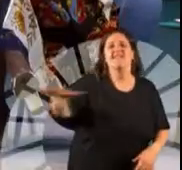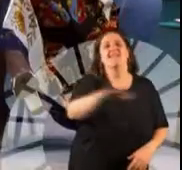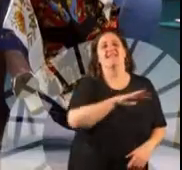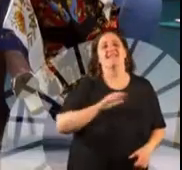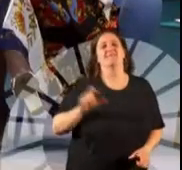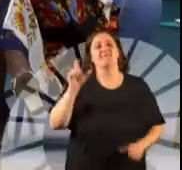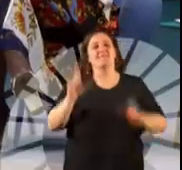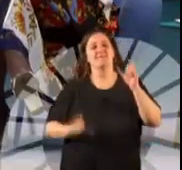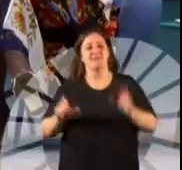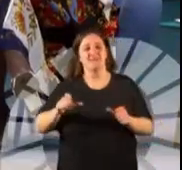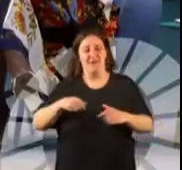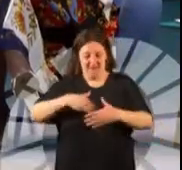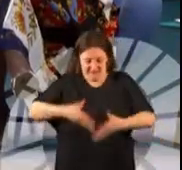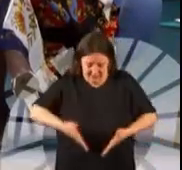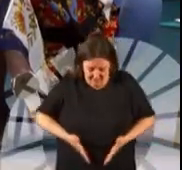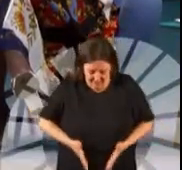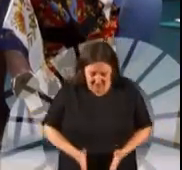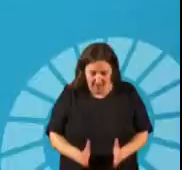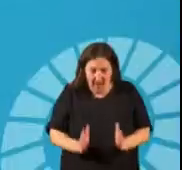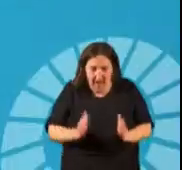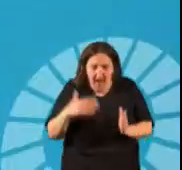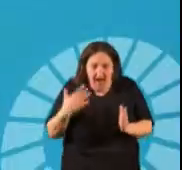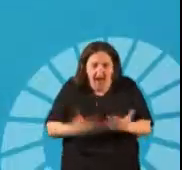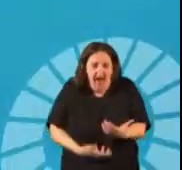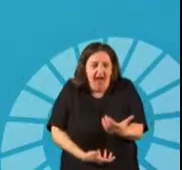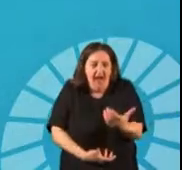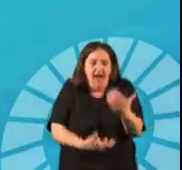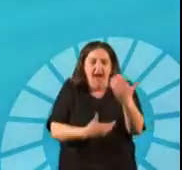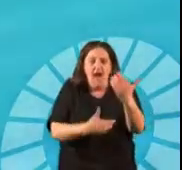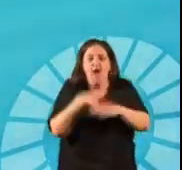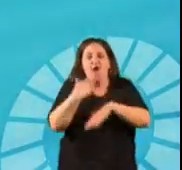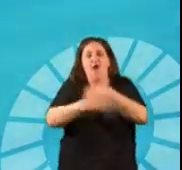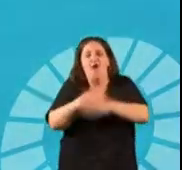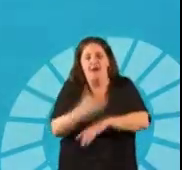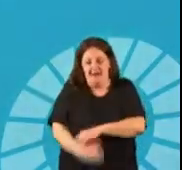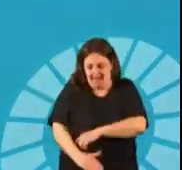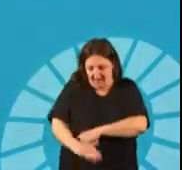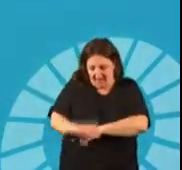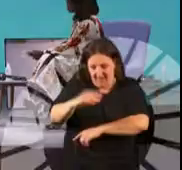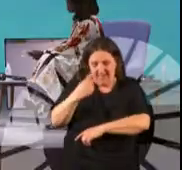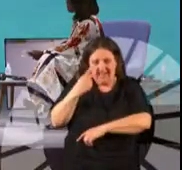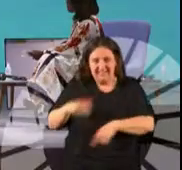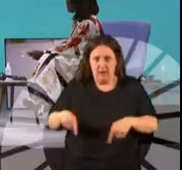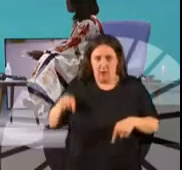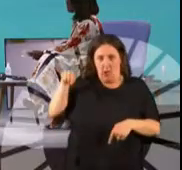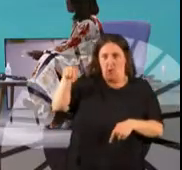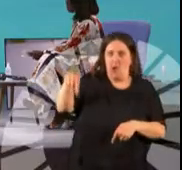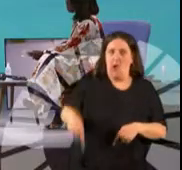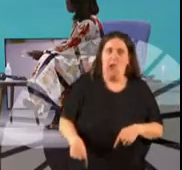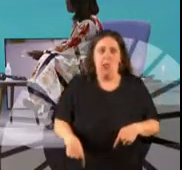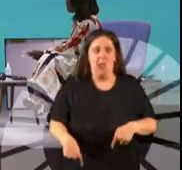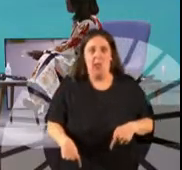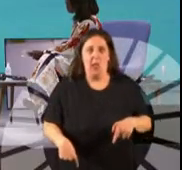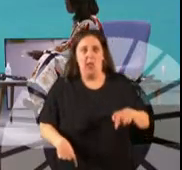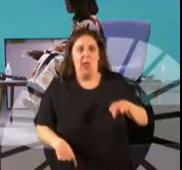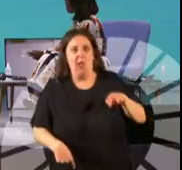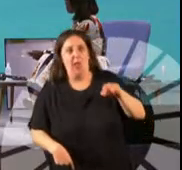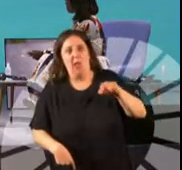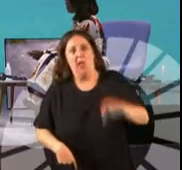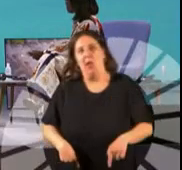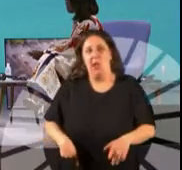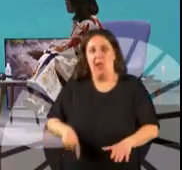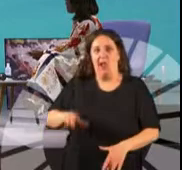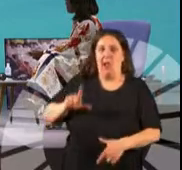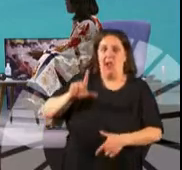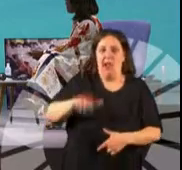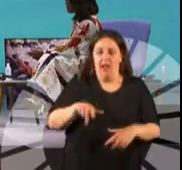other kids, it's right foot forward and then left foot. And they stumble and we send them along their way. But the difference is that a young boy